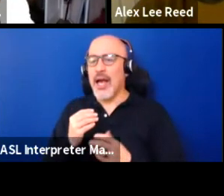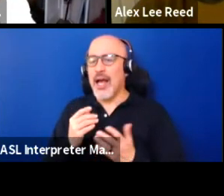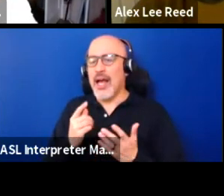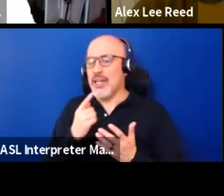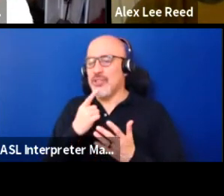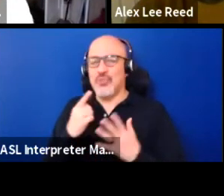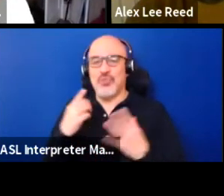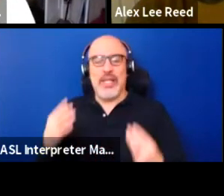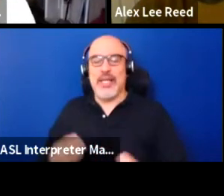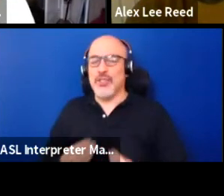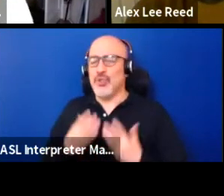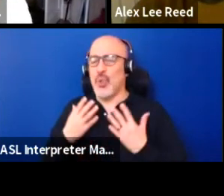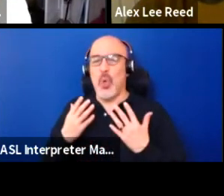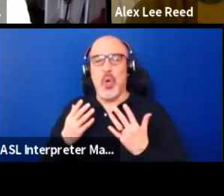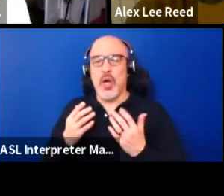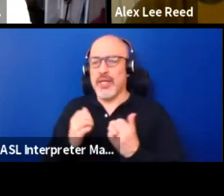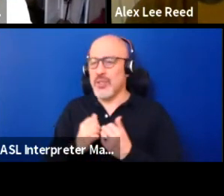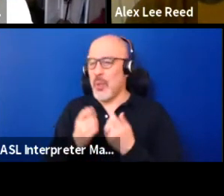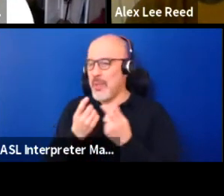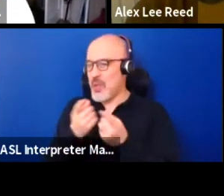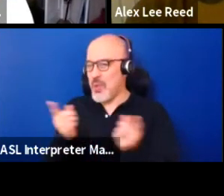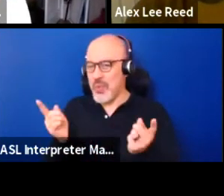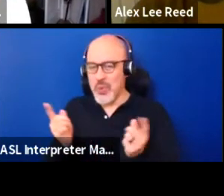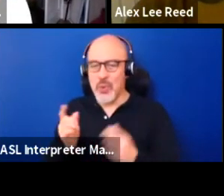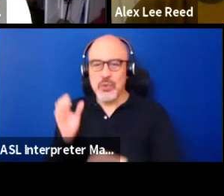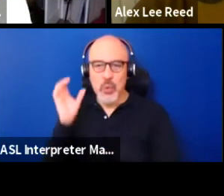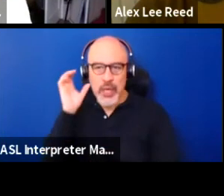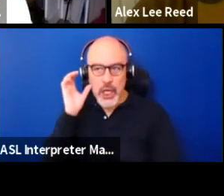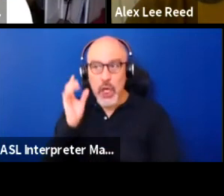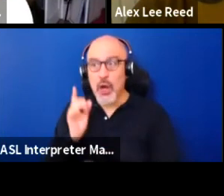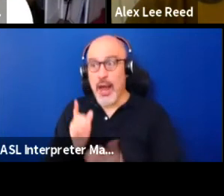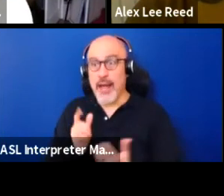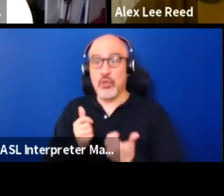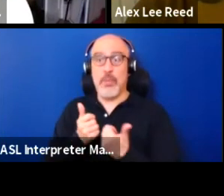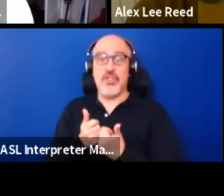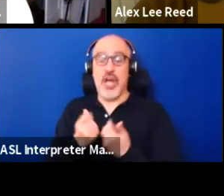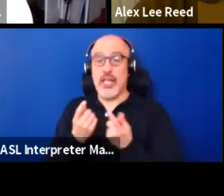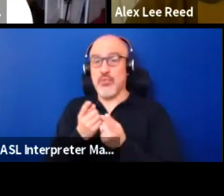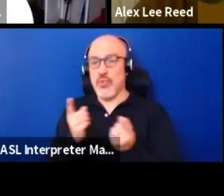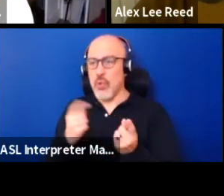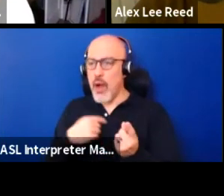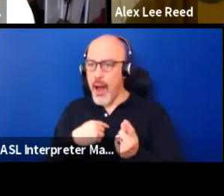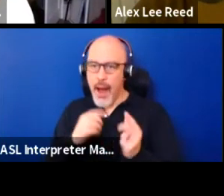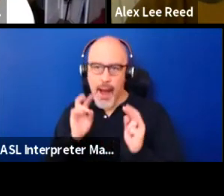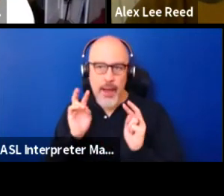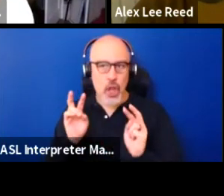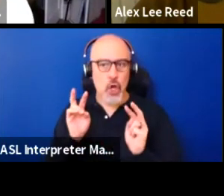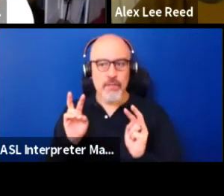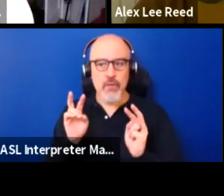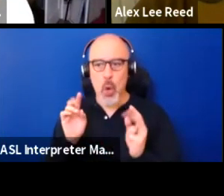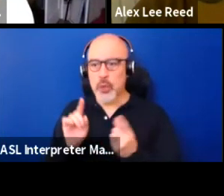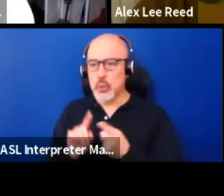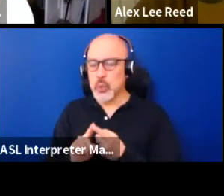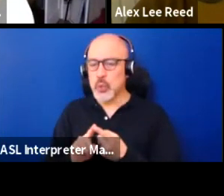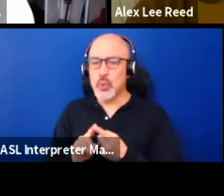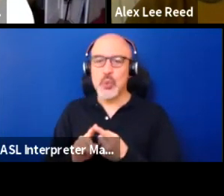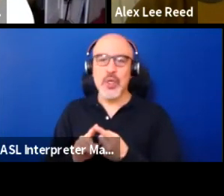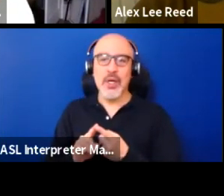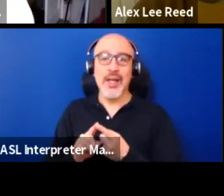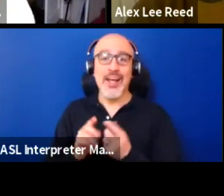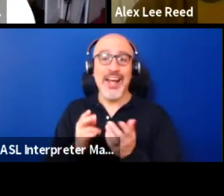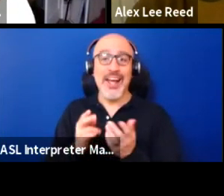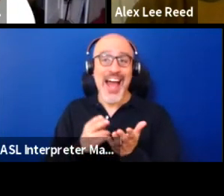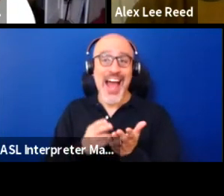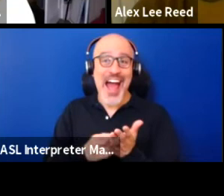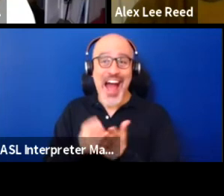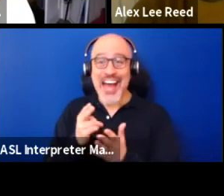be here with you all and to hear you and to be challenged by you. And I look forward to honestly, re-listening to